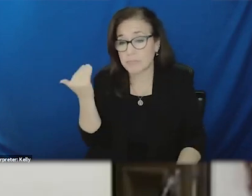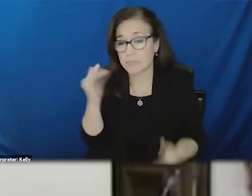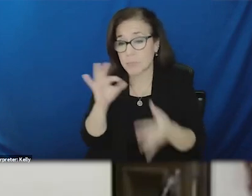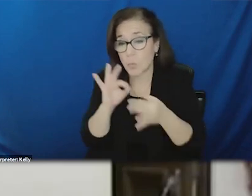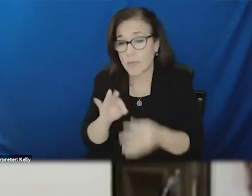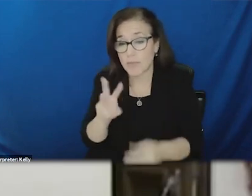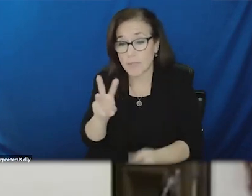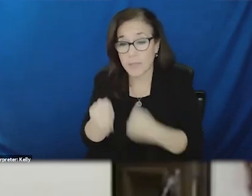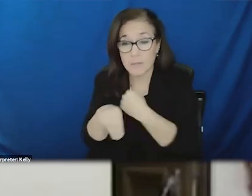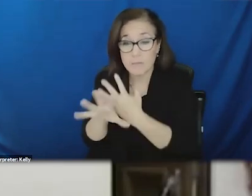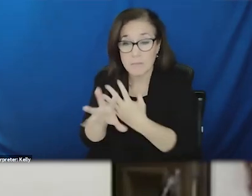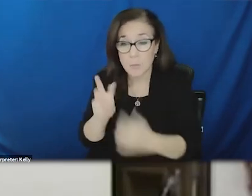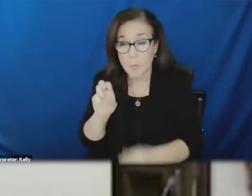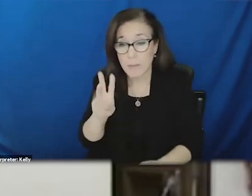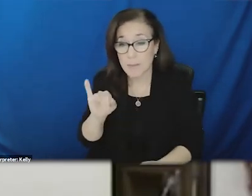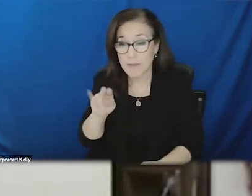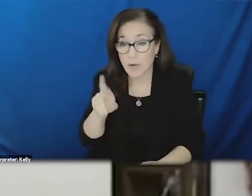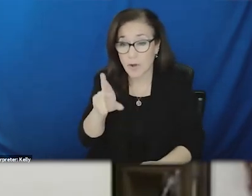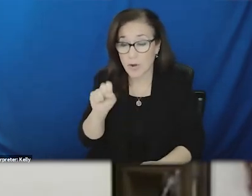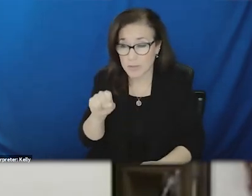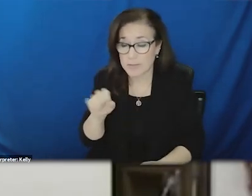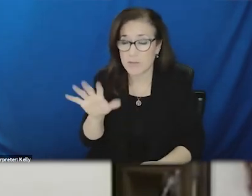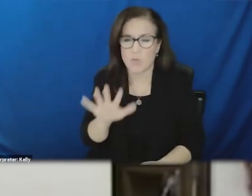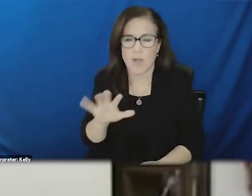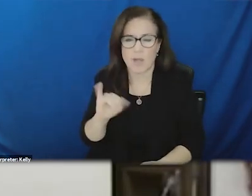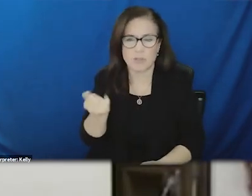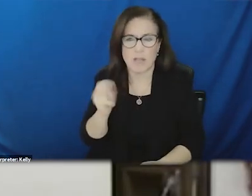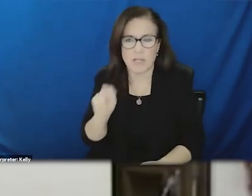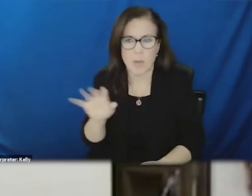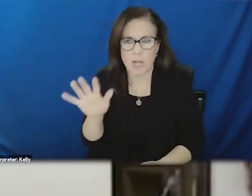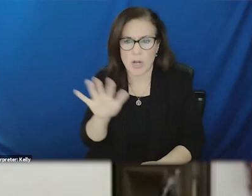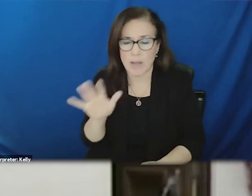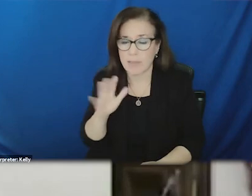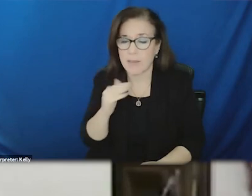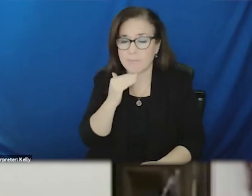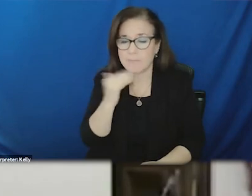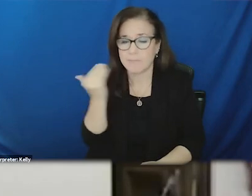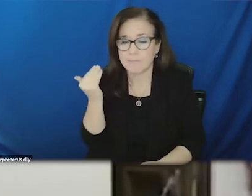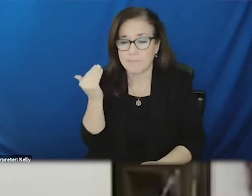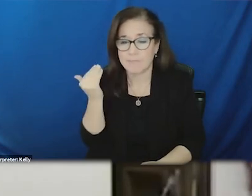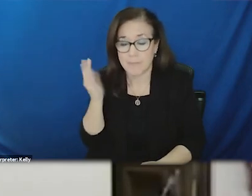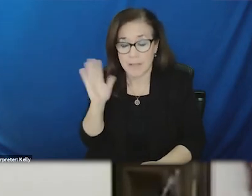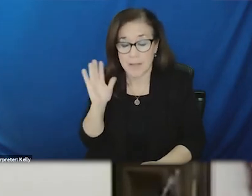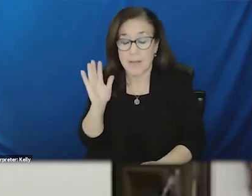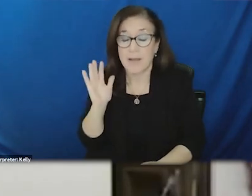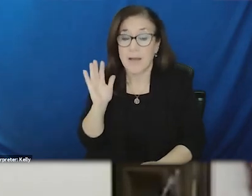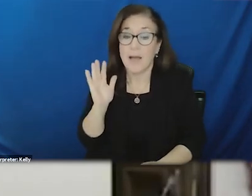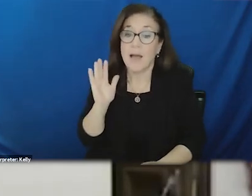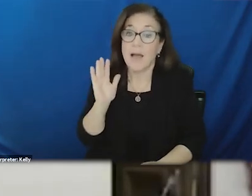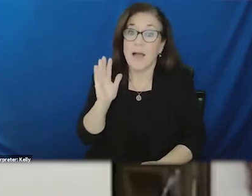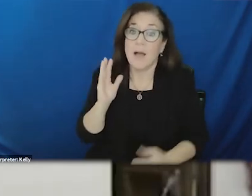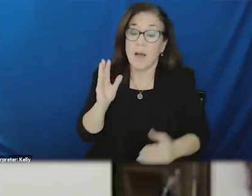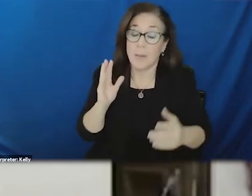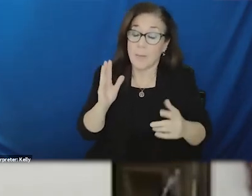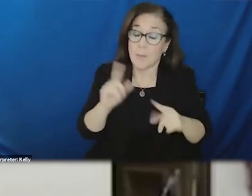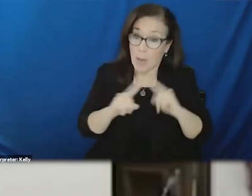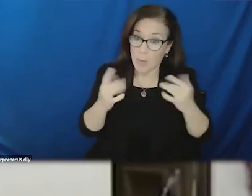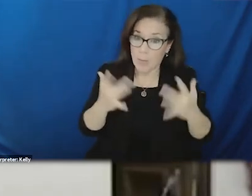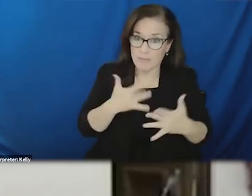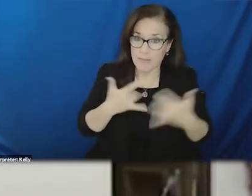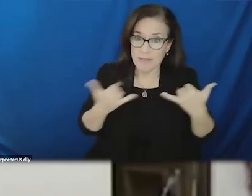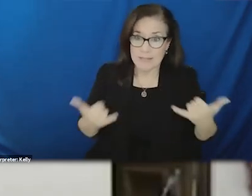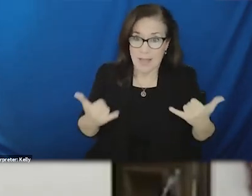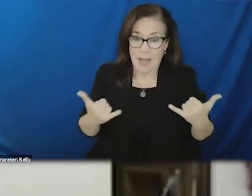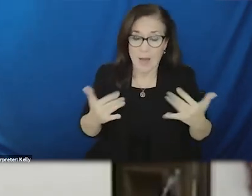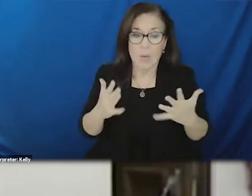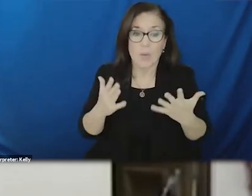we know, and we're really sure that with a renewed emphasis on